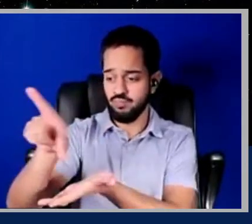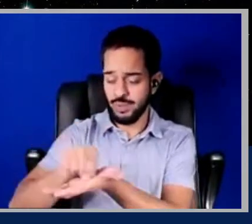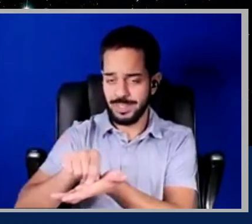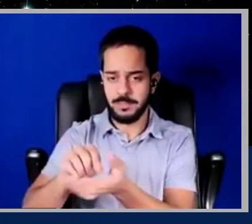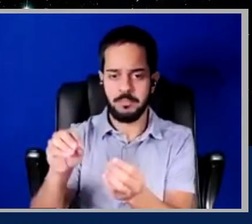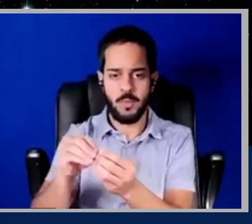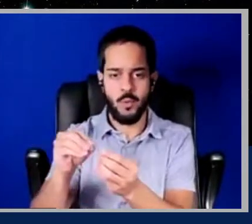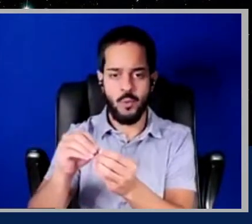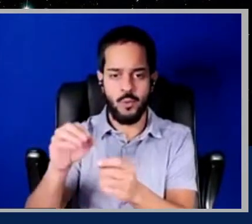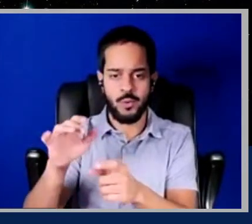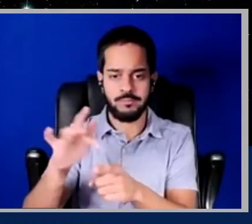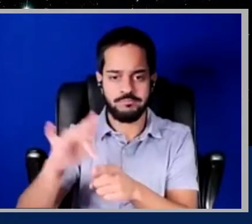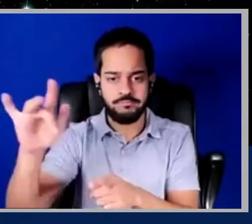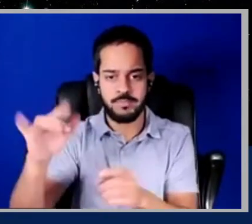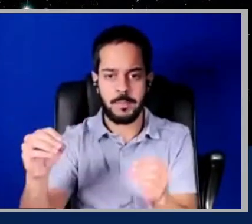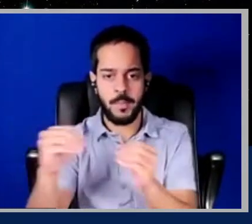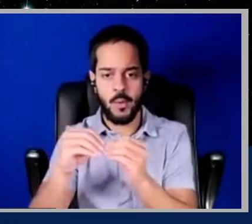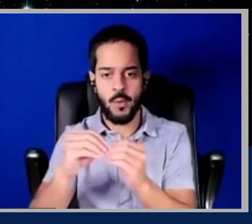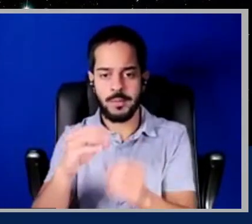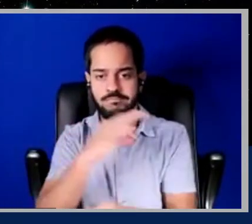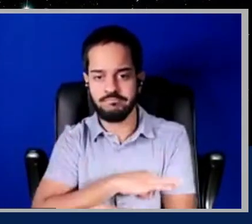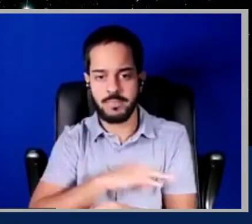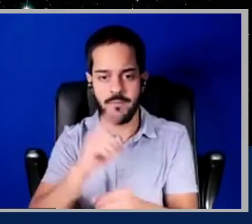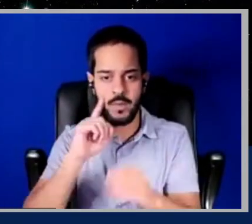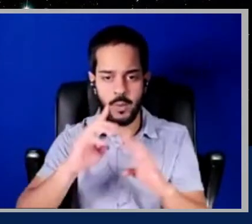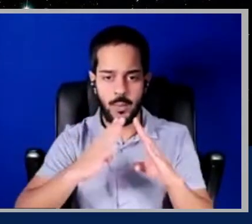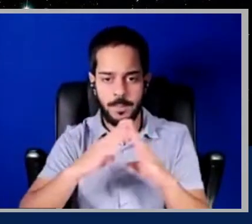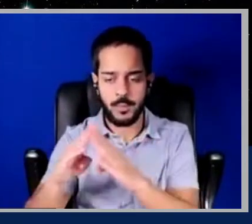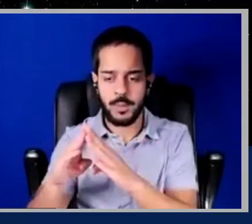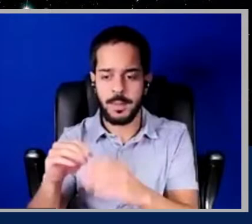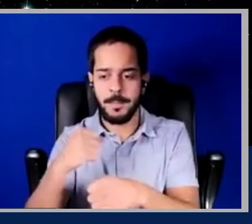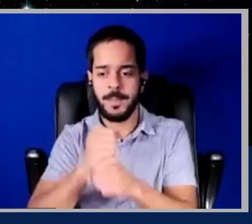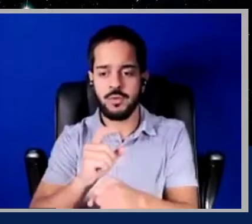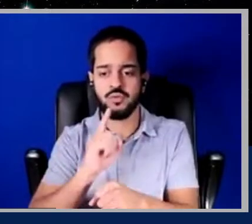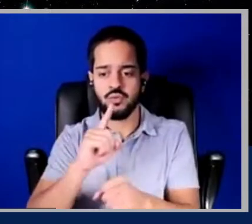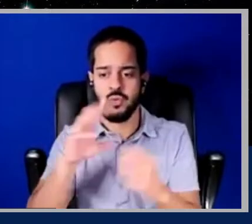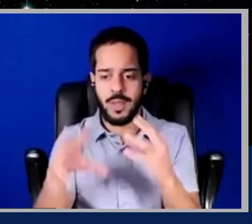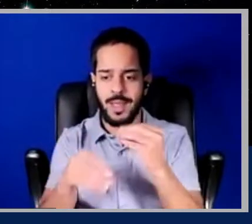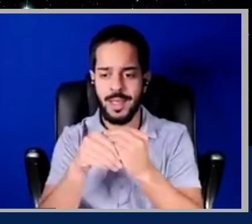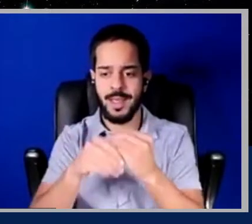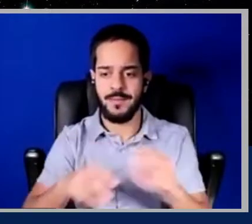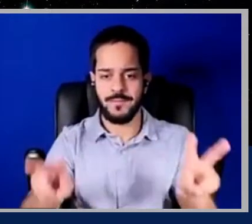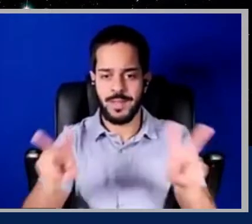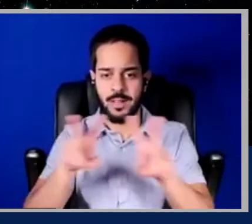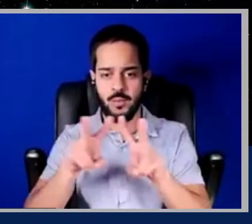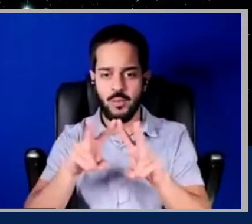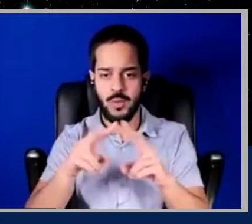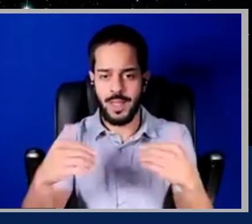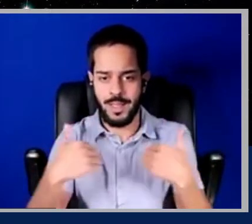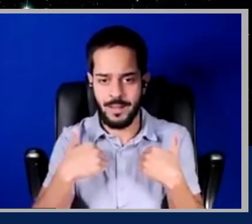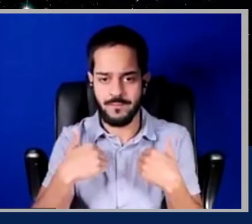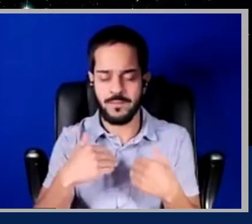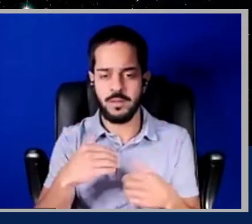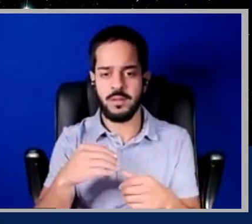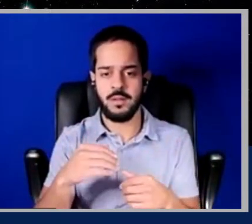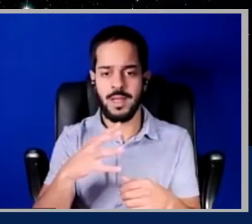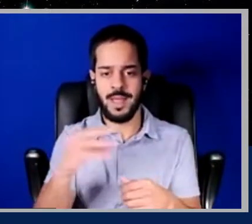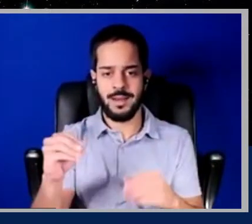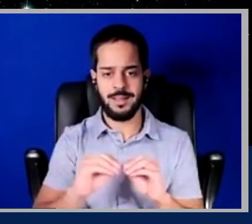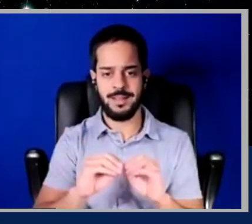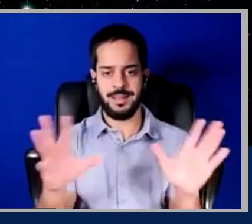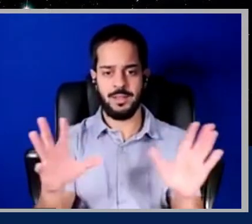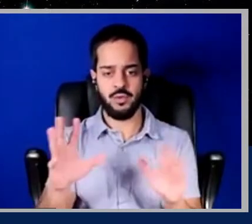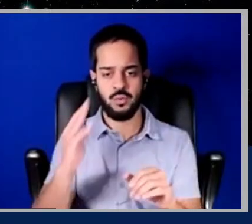very useful to the community, making sure that they added value, that they were clear for how to make